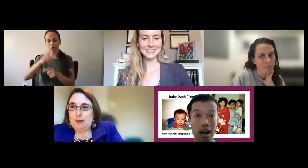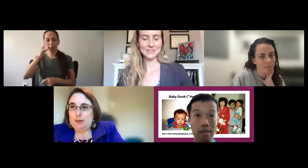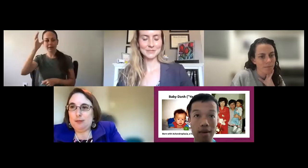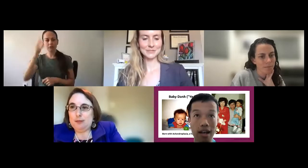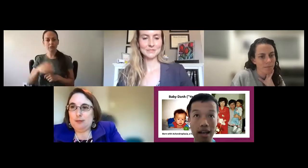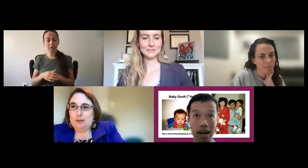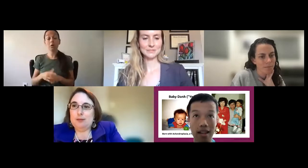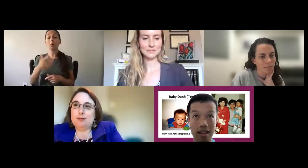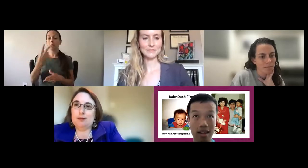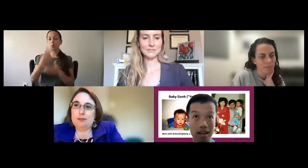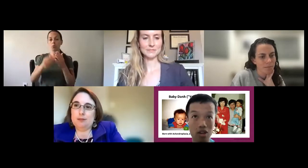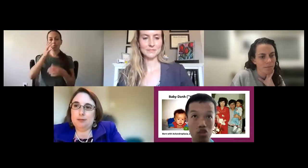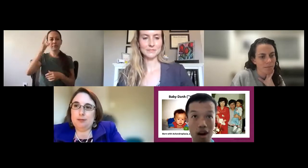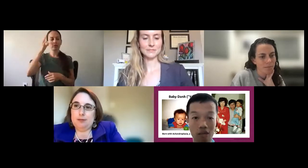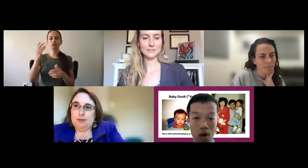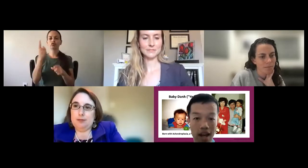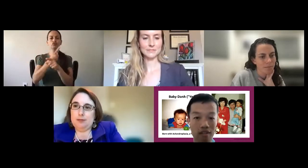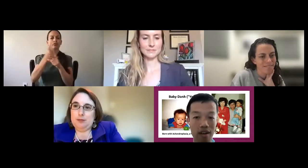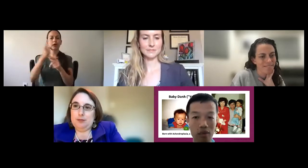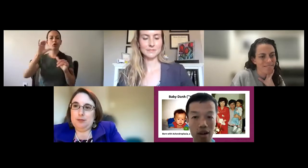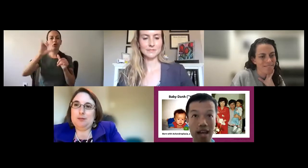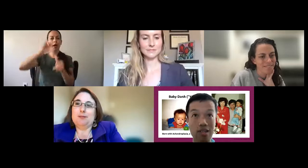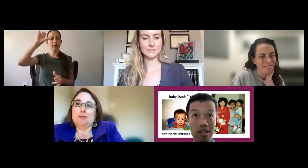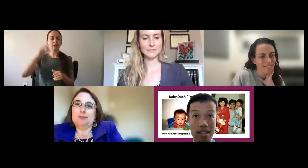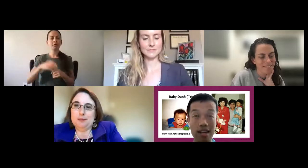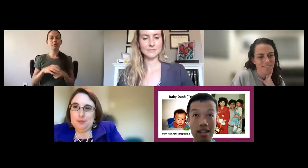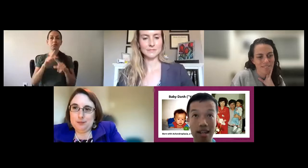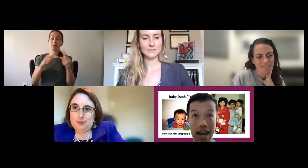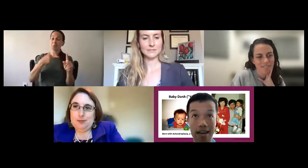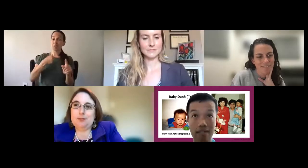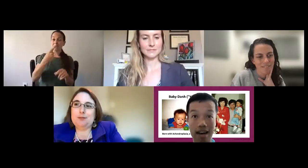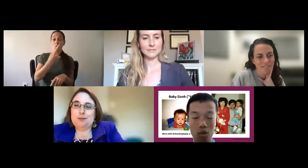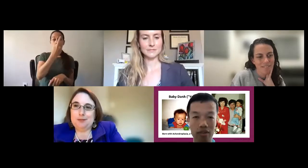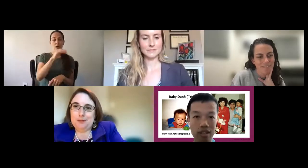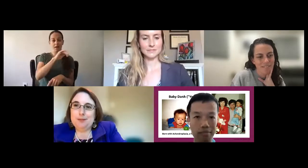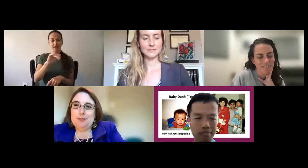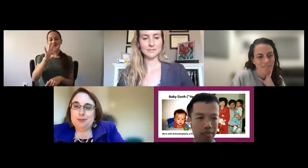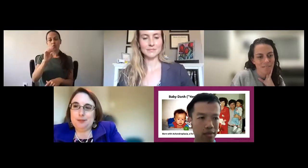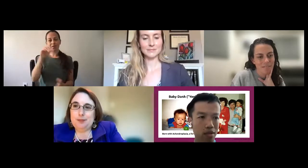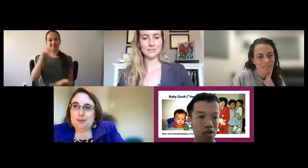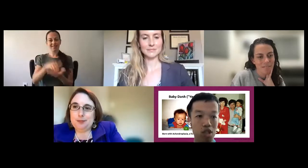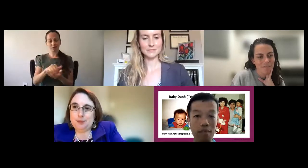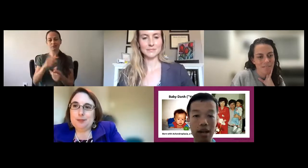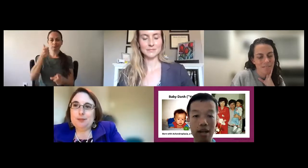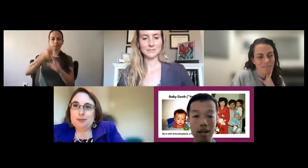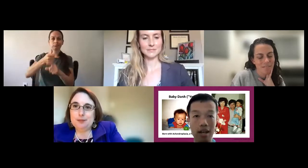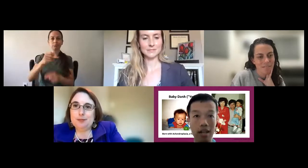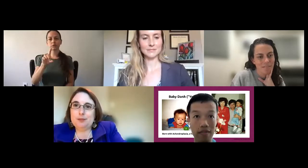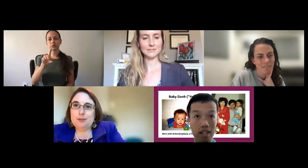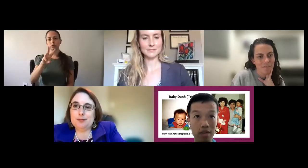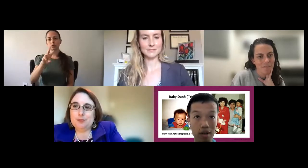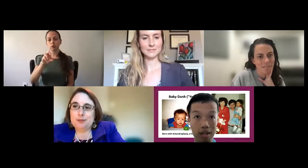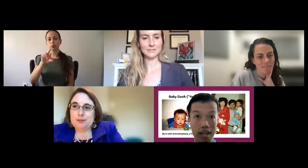height, and I got the lucky draw of 1 out of 40,000 to have dwarfism. So much of